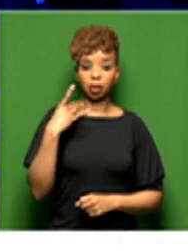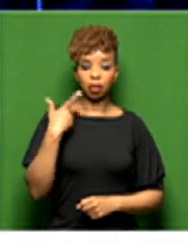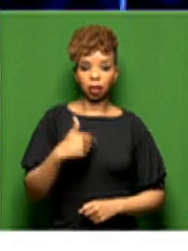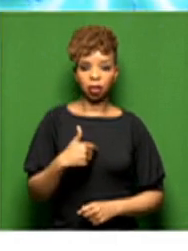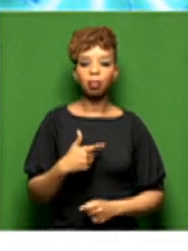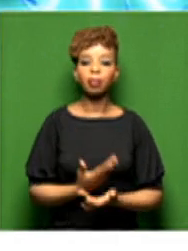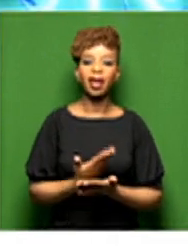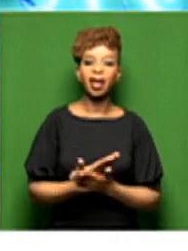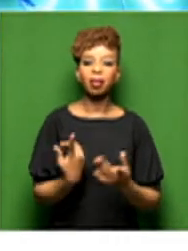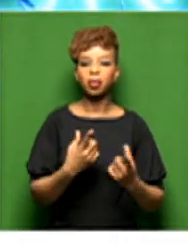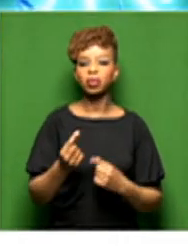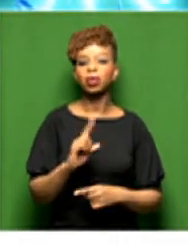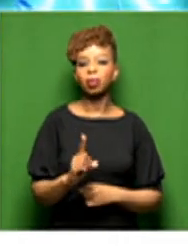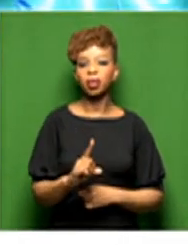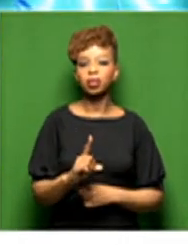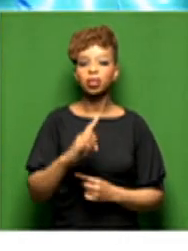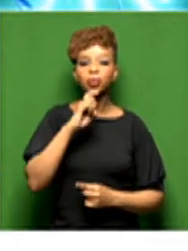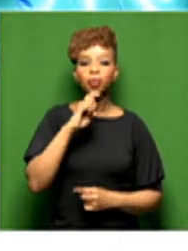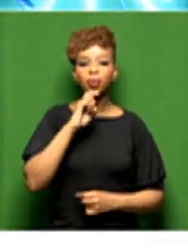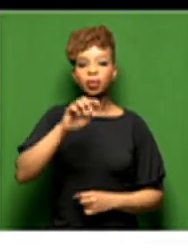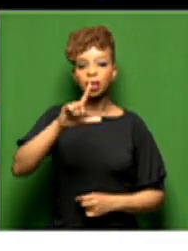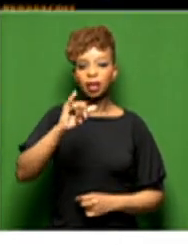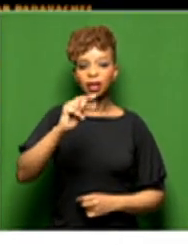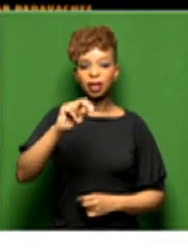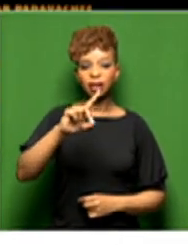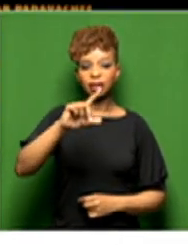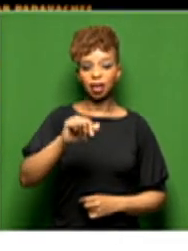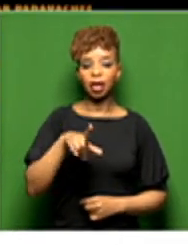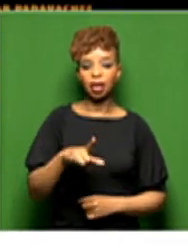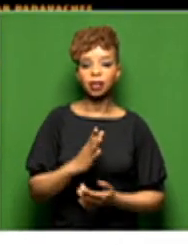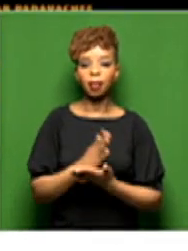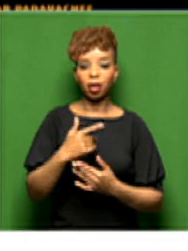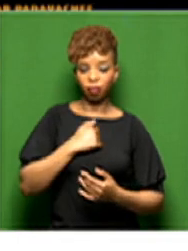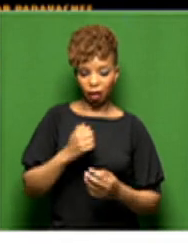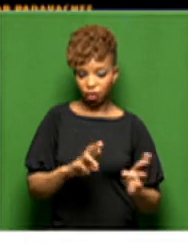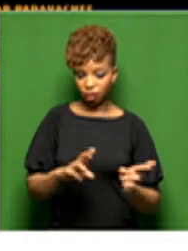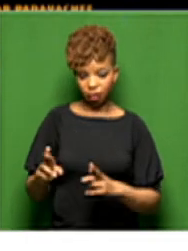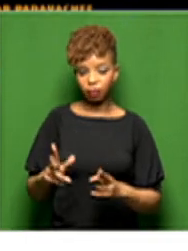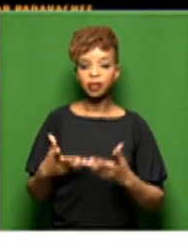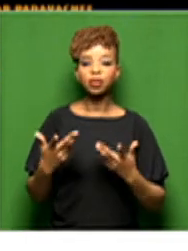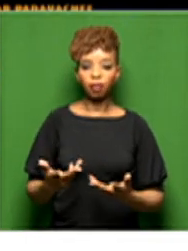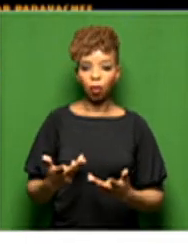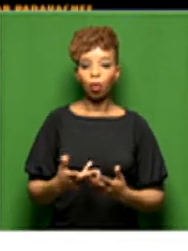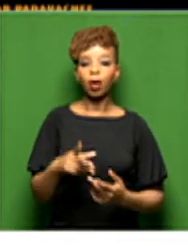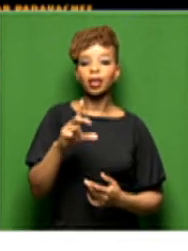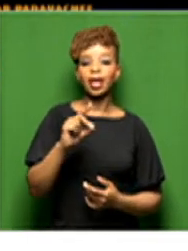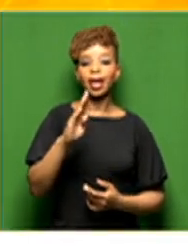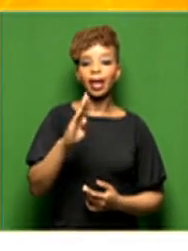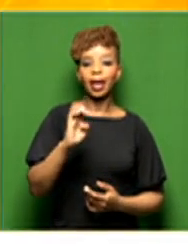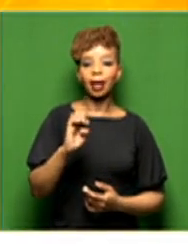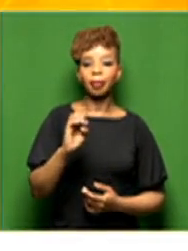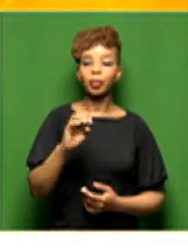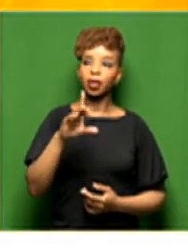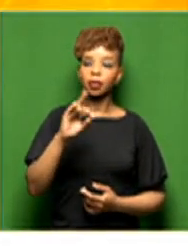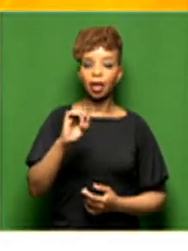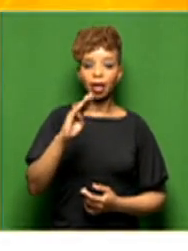to connect or to use Linda, the character, as part of my reference for the debut role film. Okay, so you see